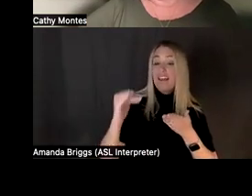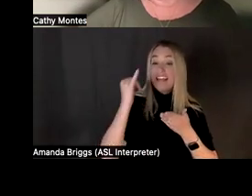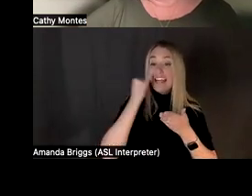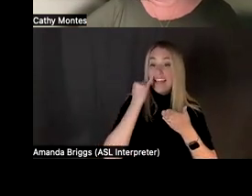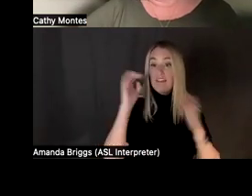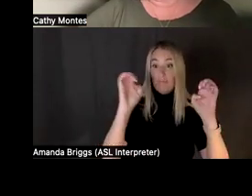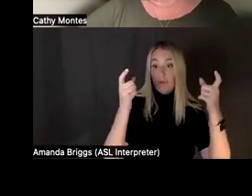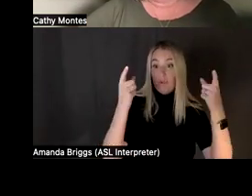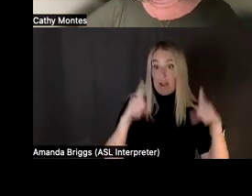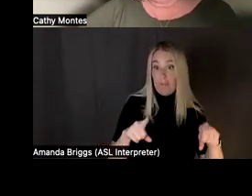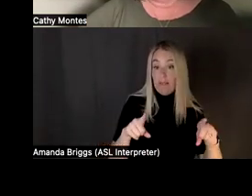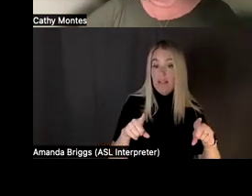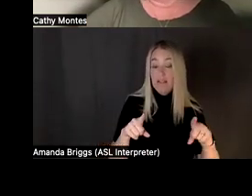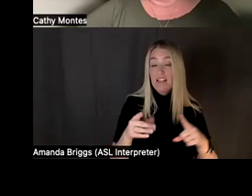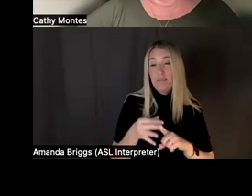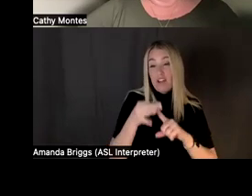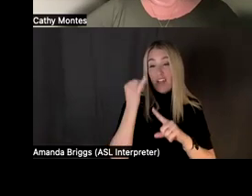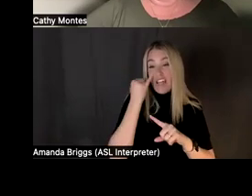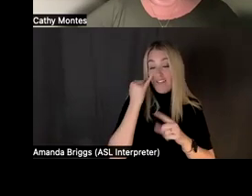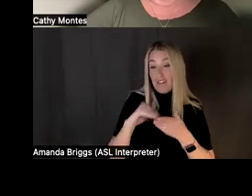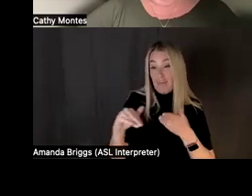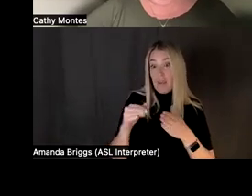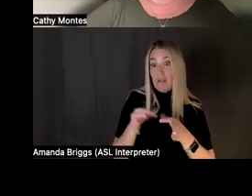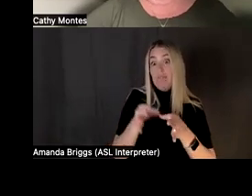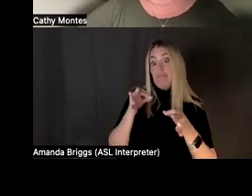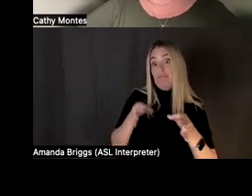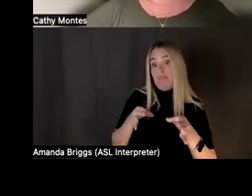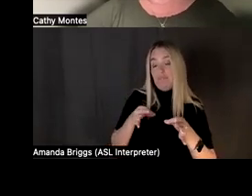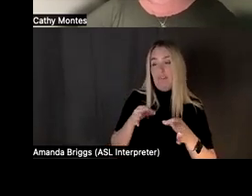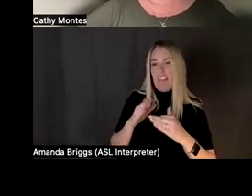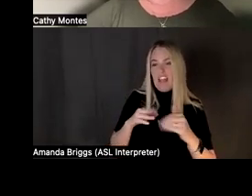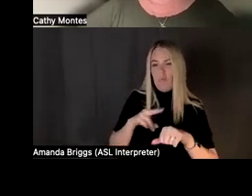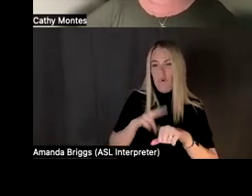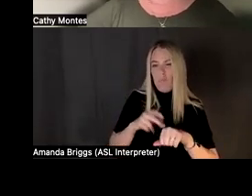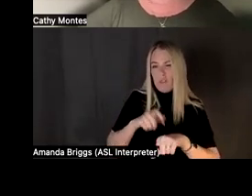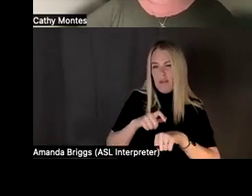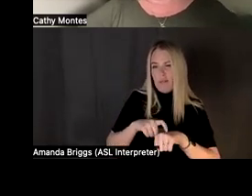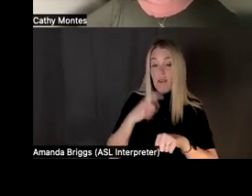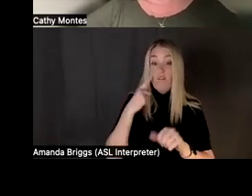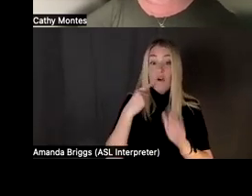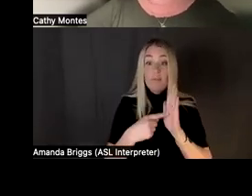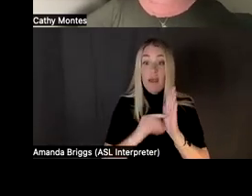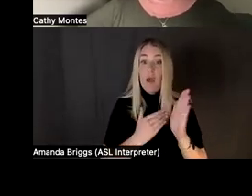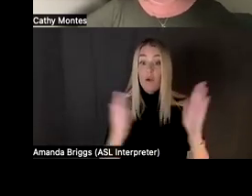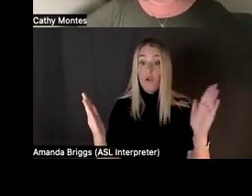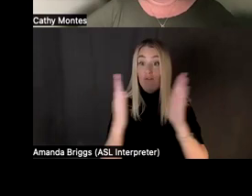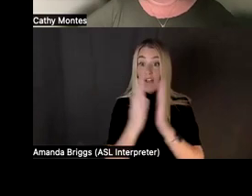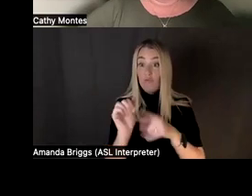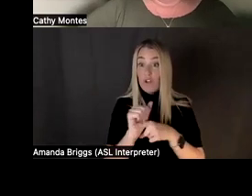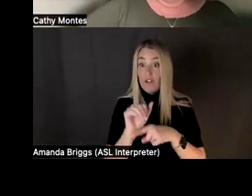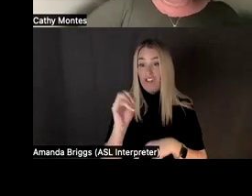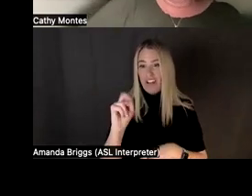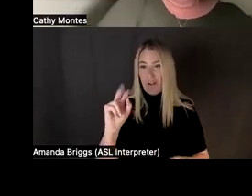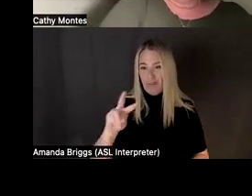emergency, especially if dismissal is earlier than typical times? For example, our reunification drill on January